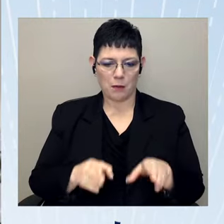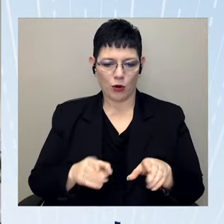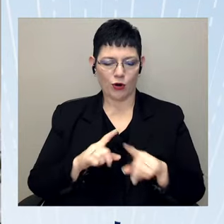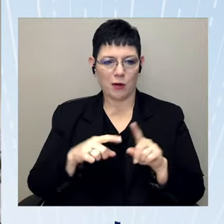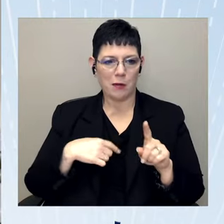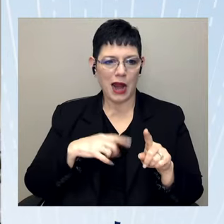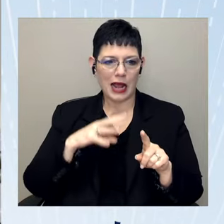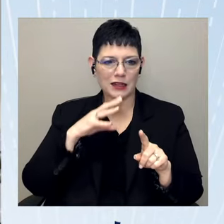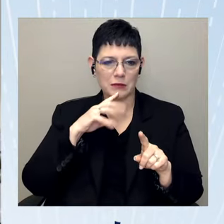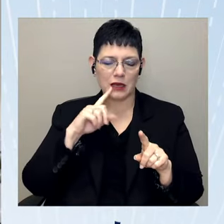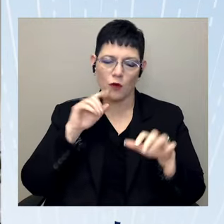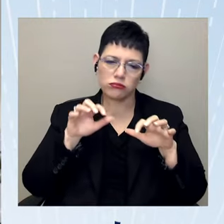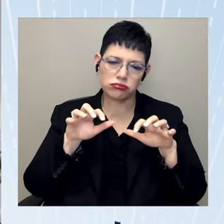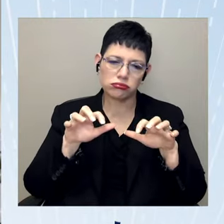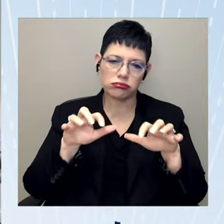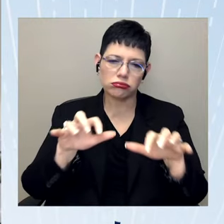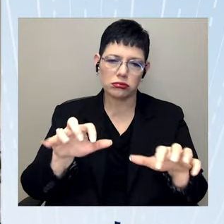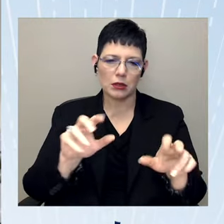many.